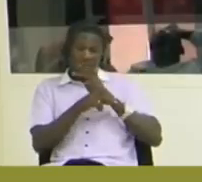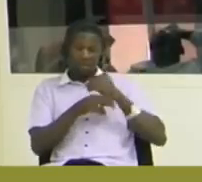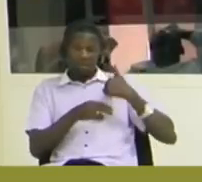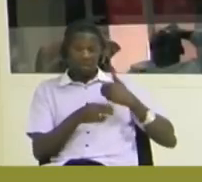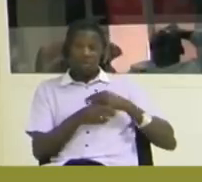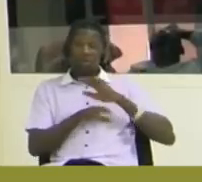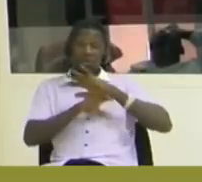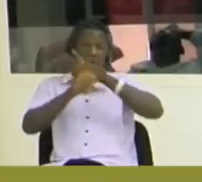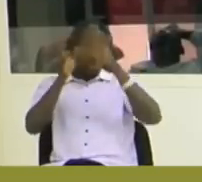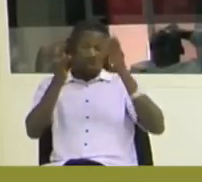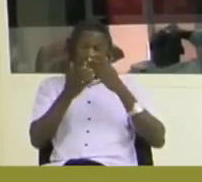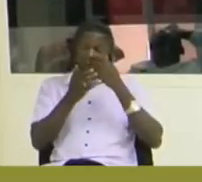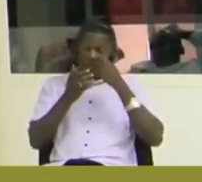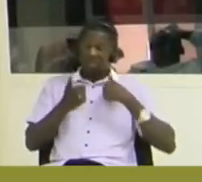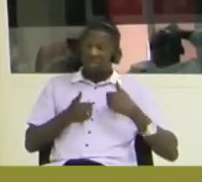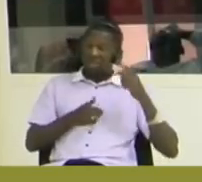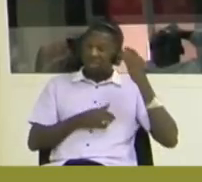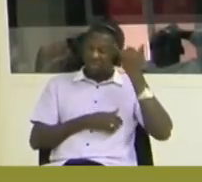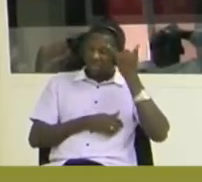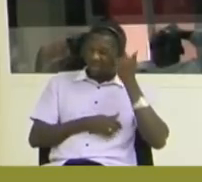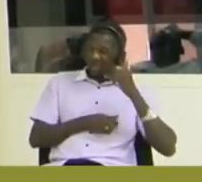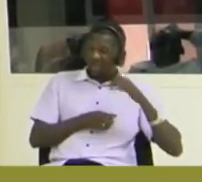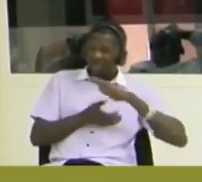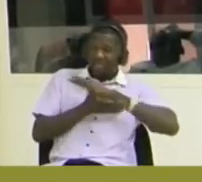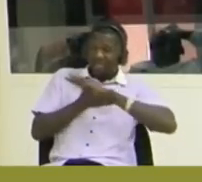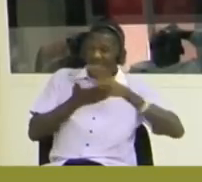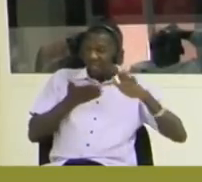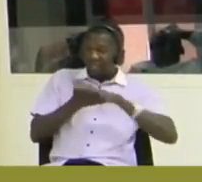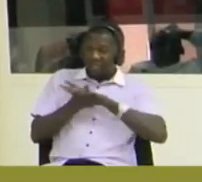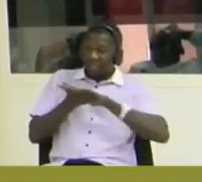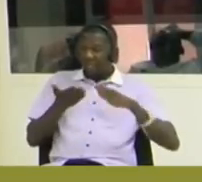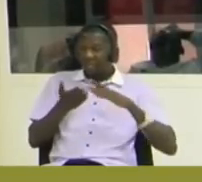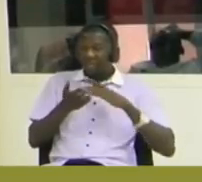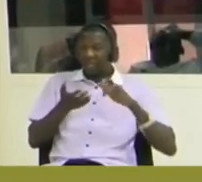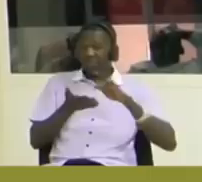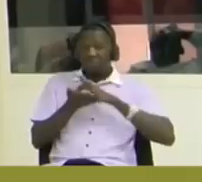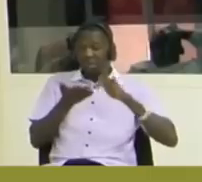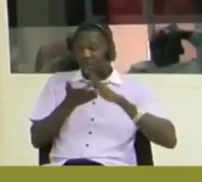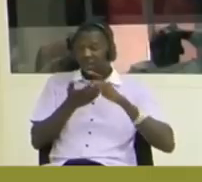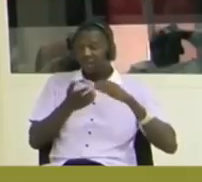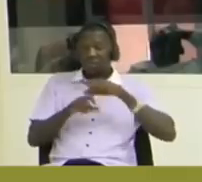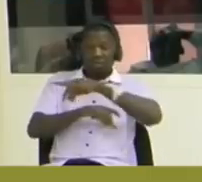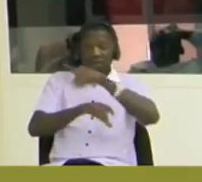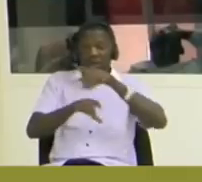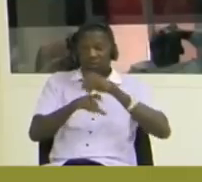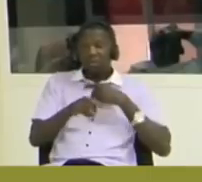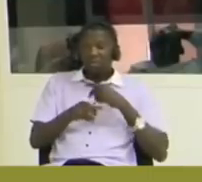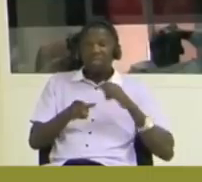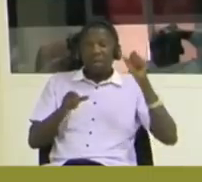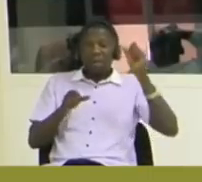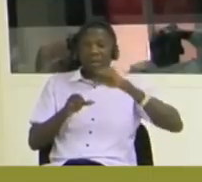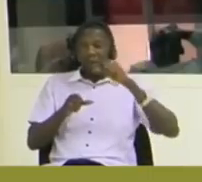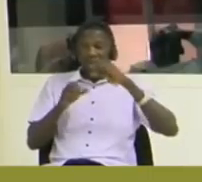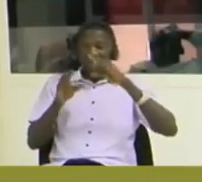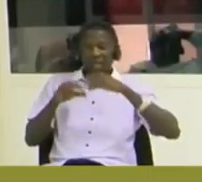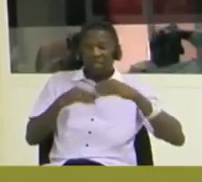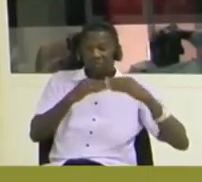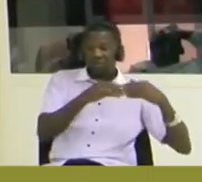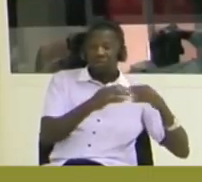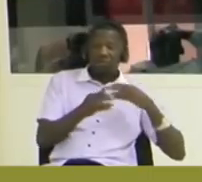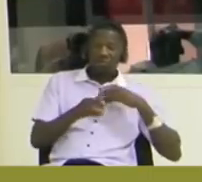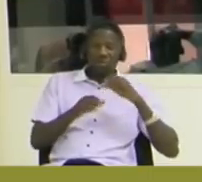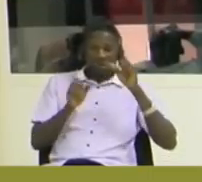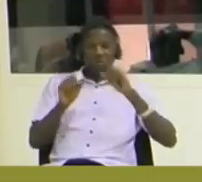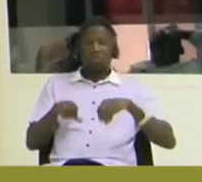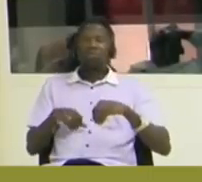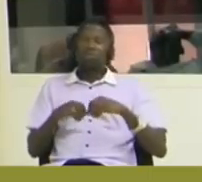intended to clear the scene such that this heinous crime could be committed away from the peering eyes of